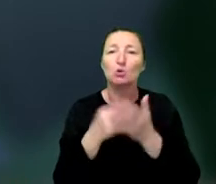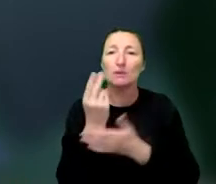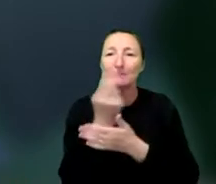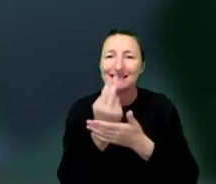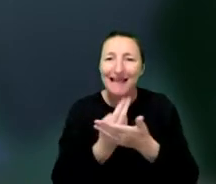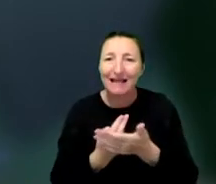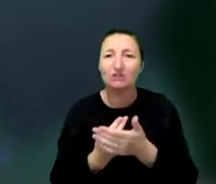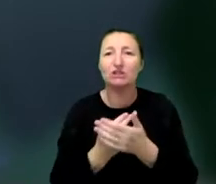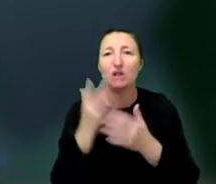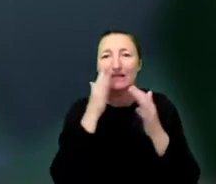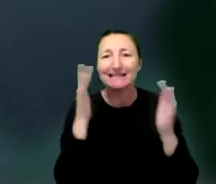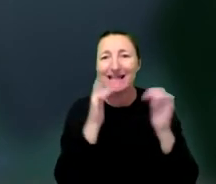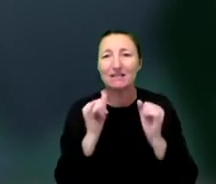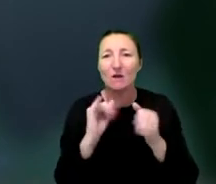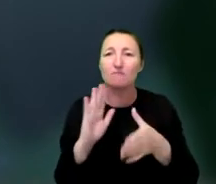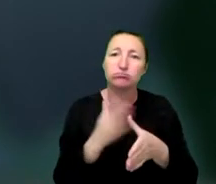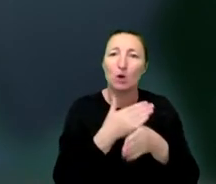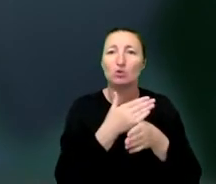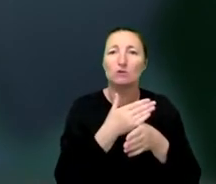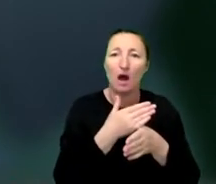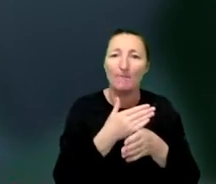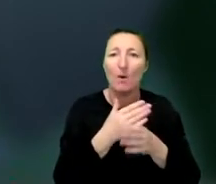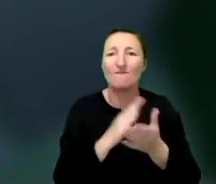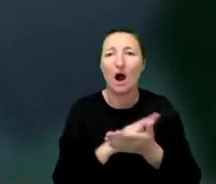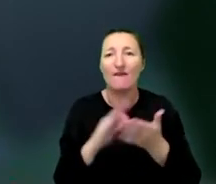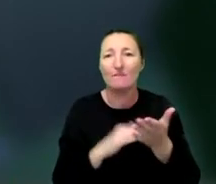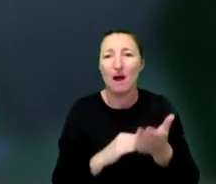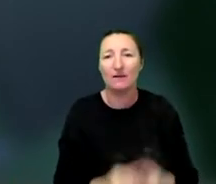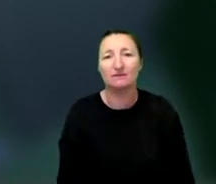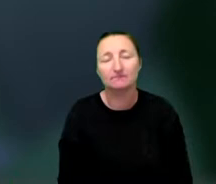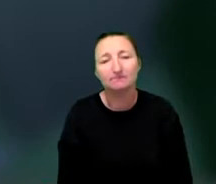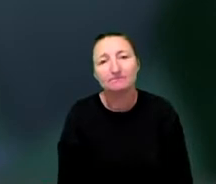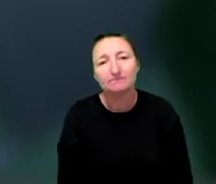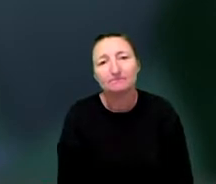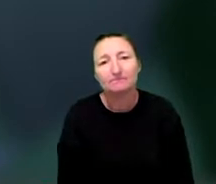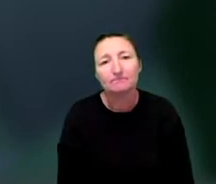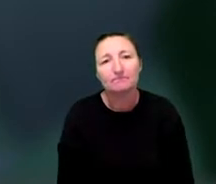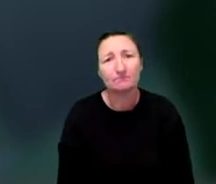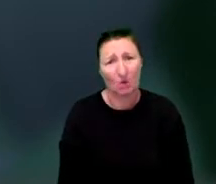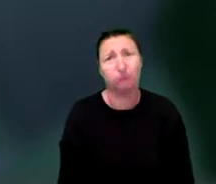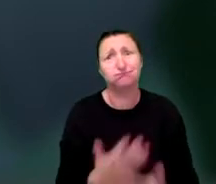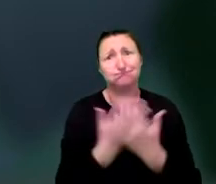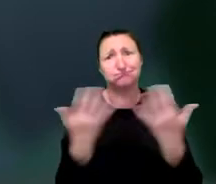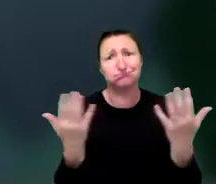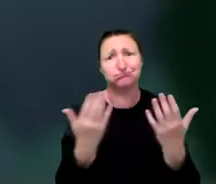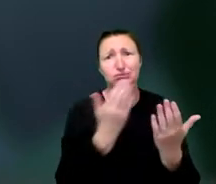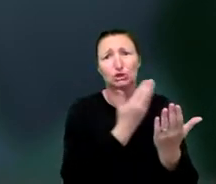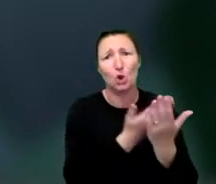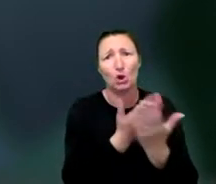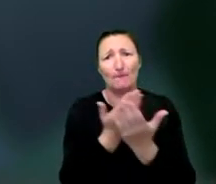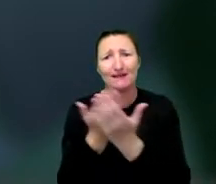or prototypes of Hivemind. Sure. So we have quite a bit of documentation throughout the process.